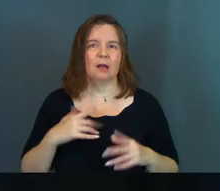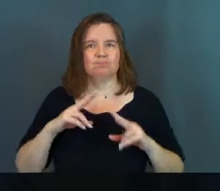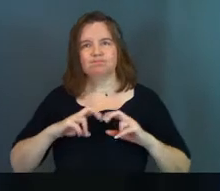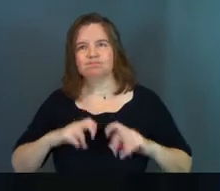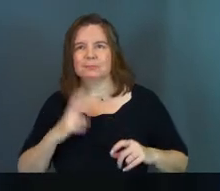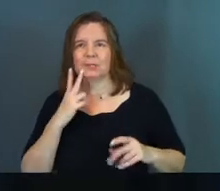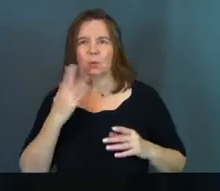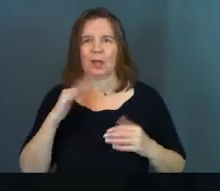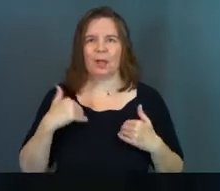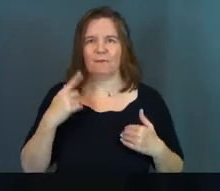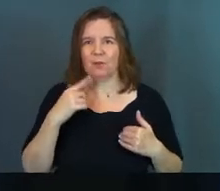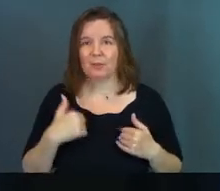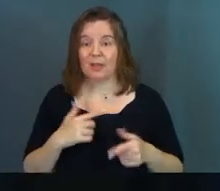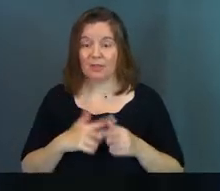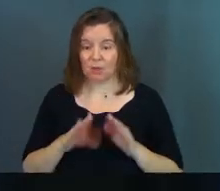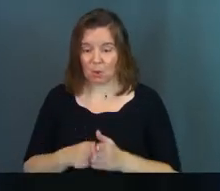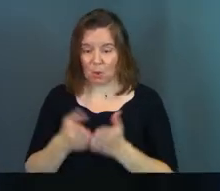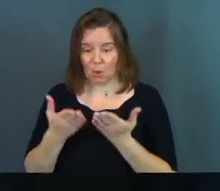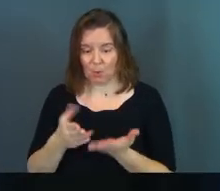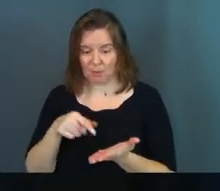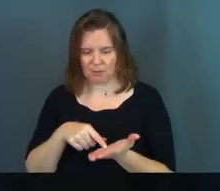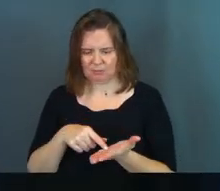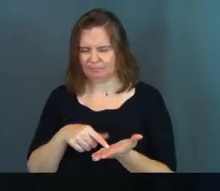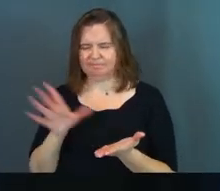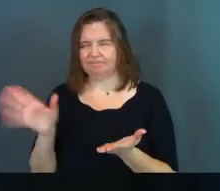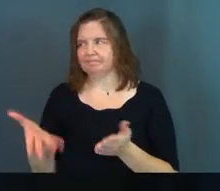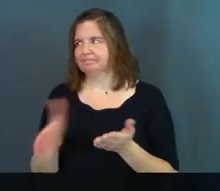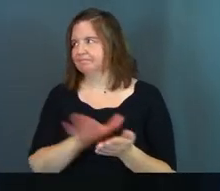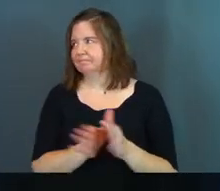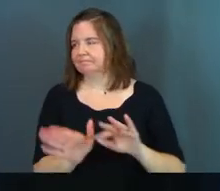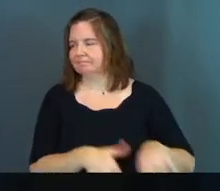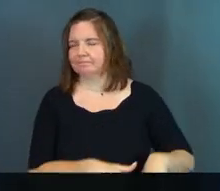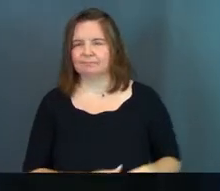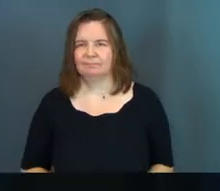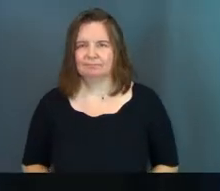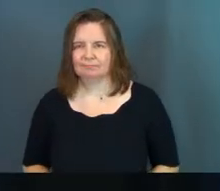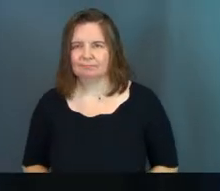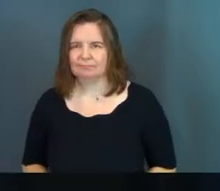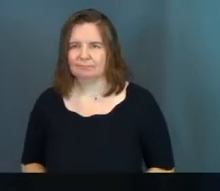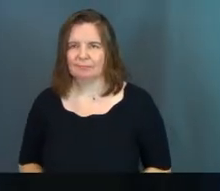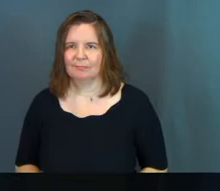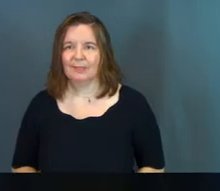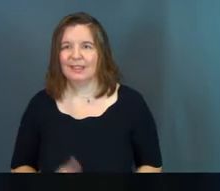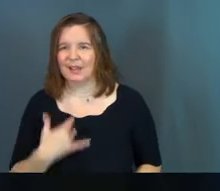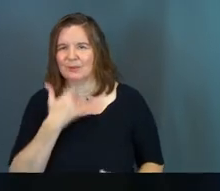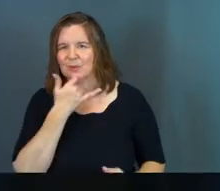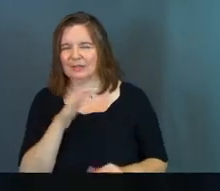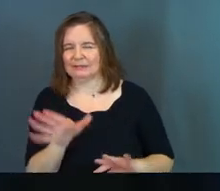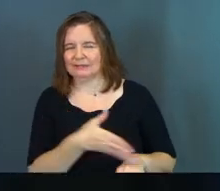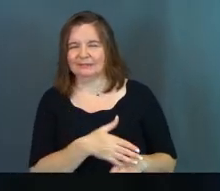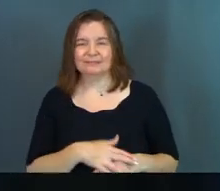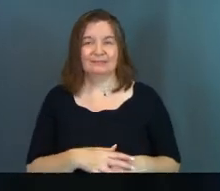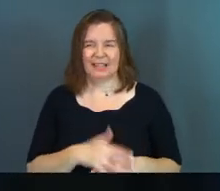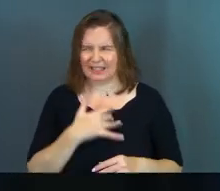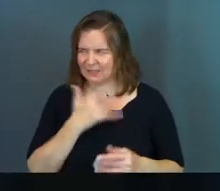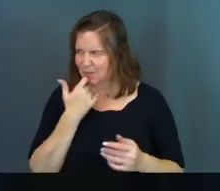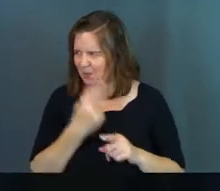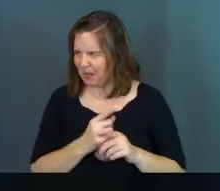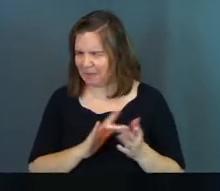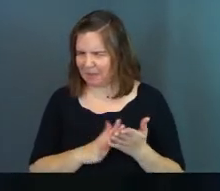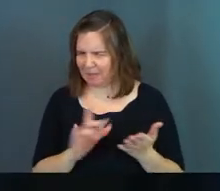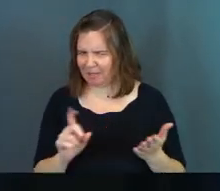to dig in and see what God's got for me, and that's what you open up to, it's one of those, you're like, nah, I'm good. I'm just straight for today. I think I'm just gonna I think I was wrong. What, is this the right